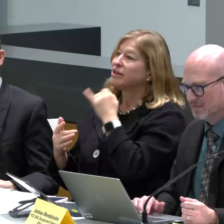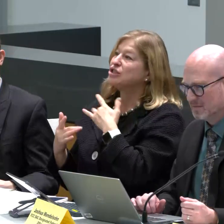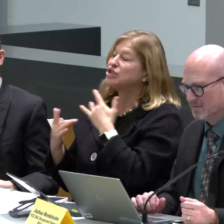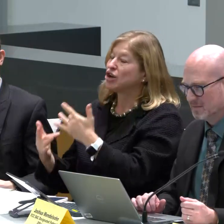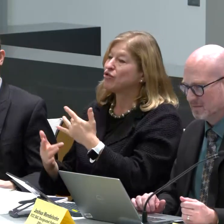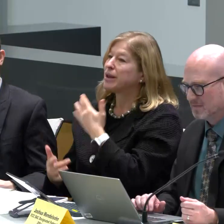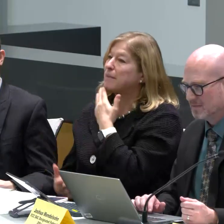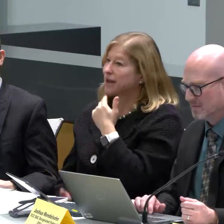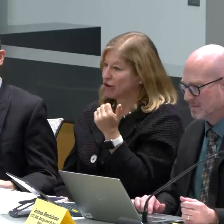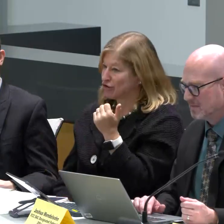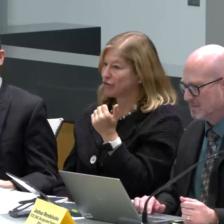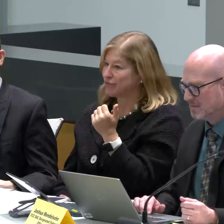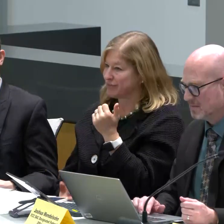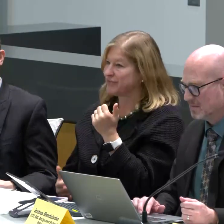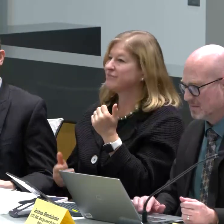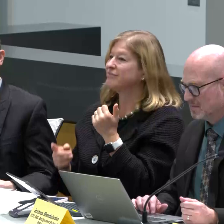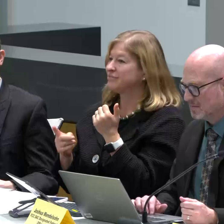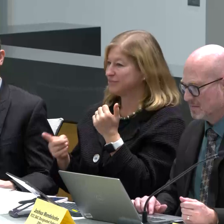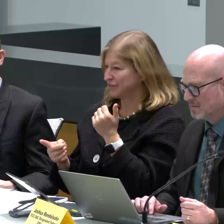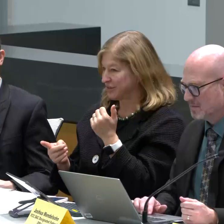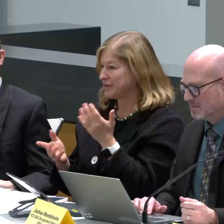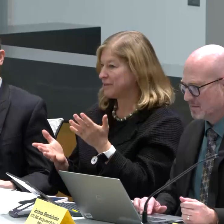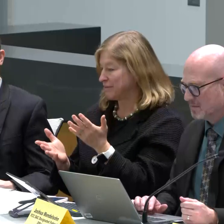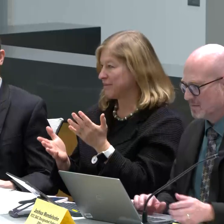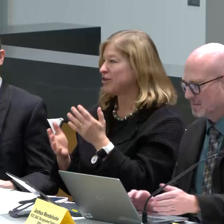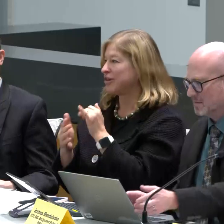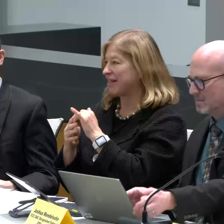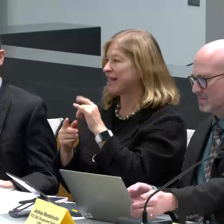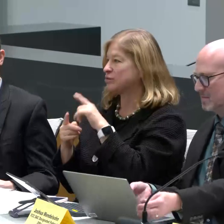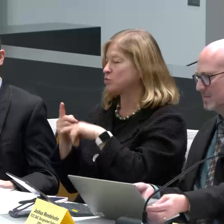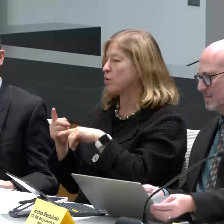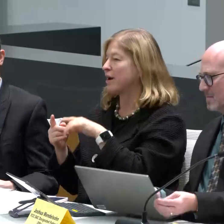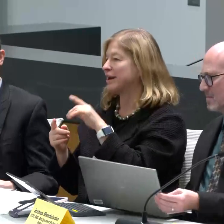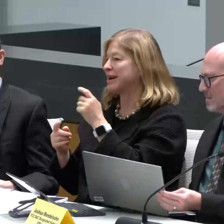please do share that with us. Voice calls are generally better.